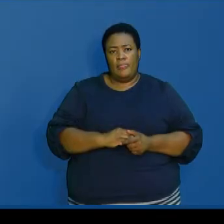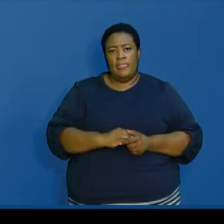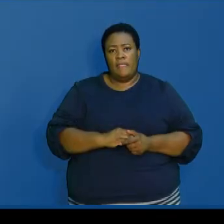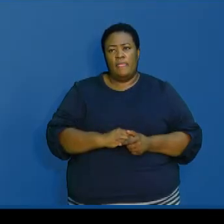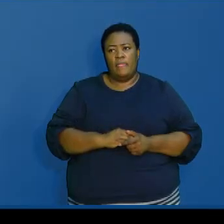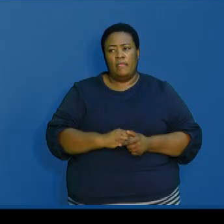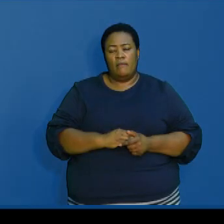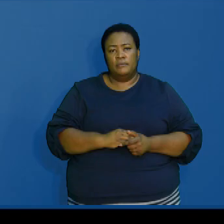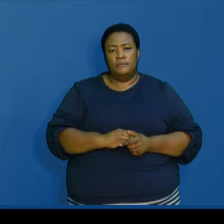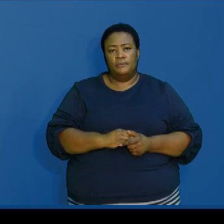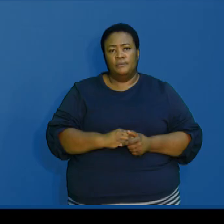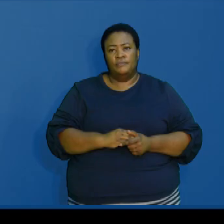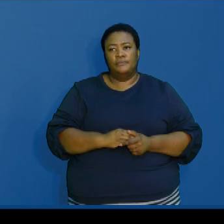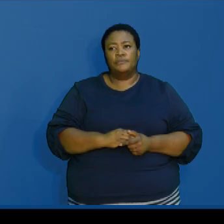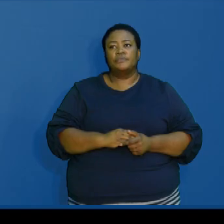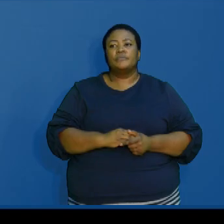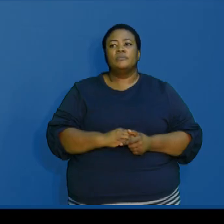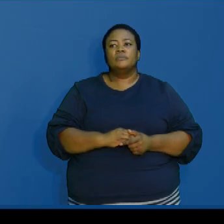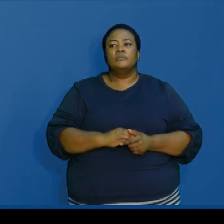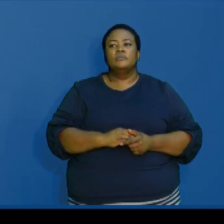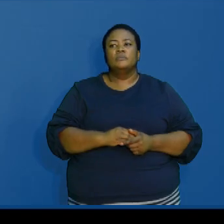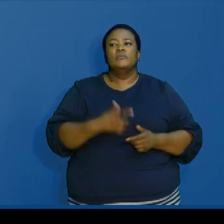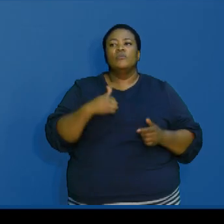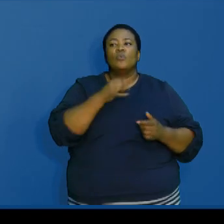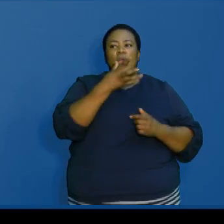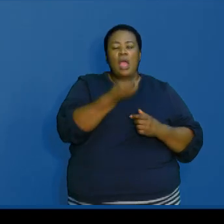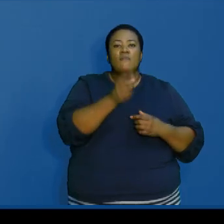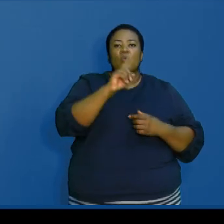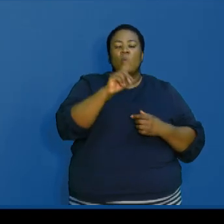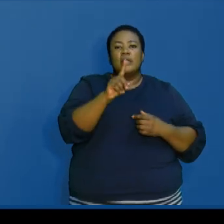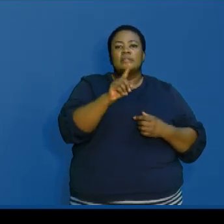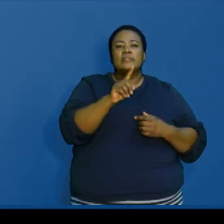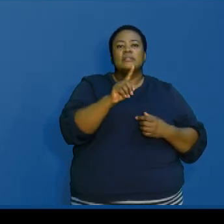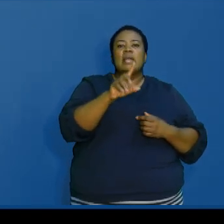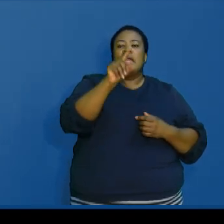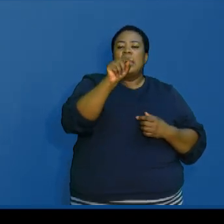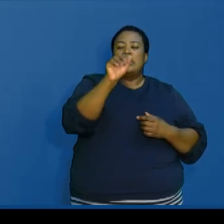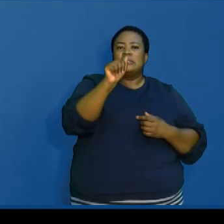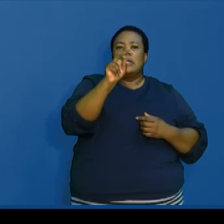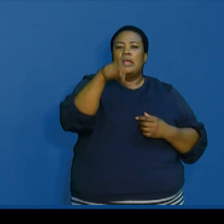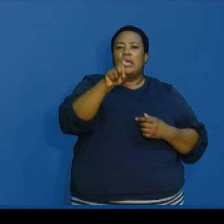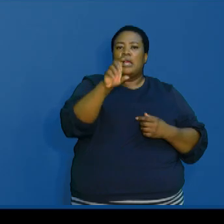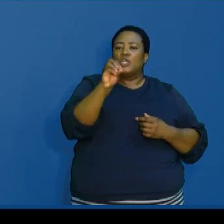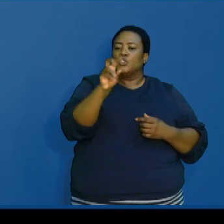We have what we call taxonomy, Bloom's taxonomy. When